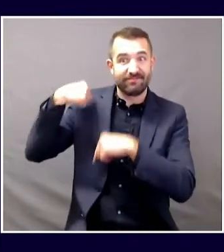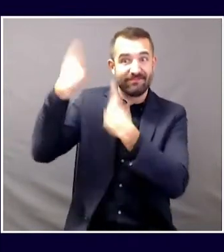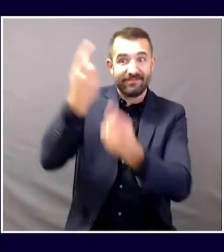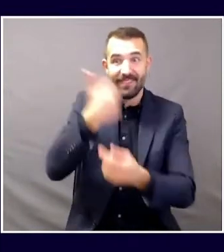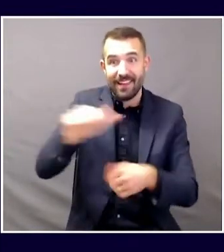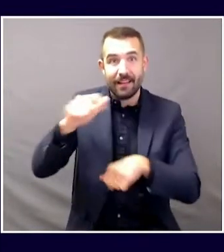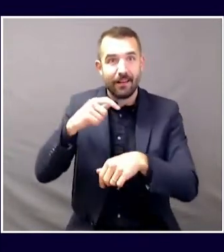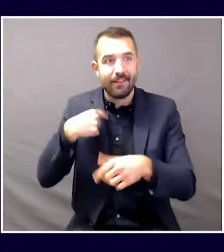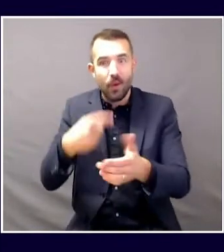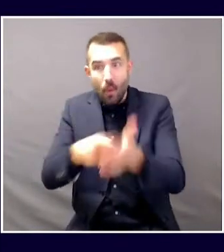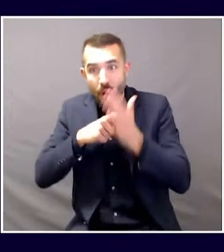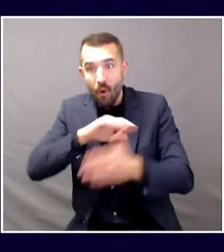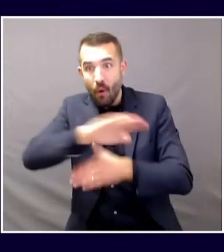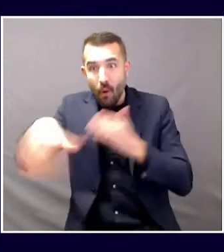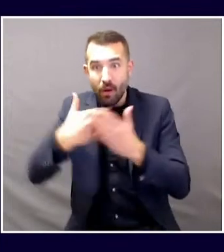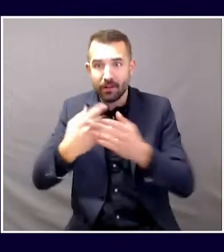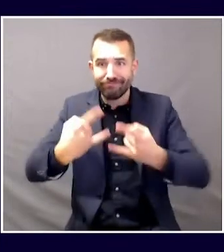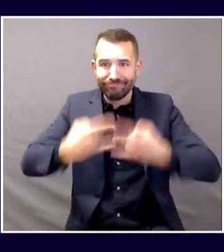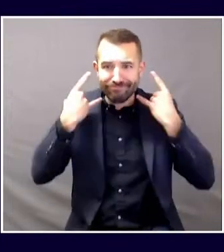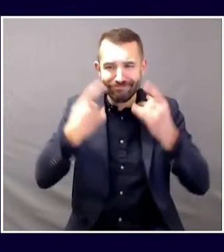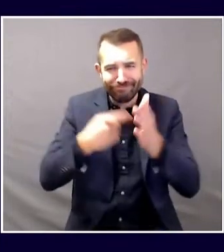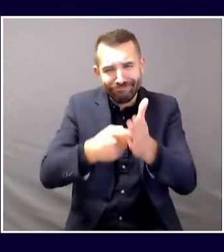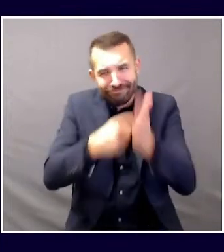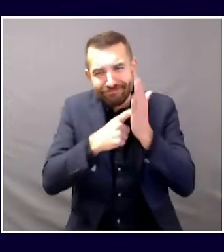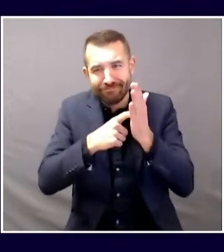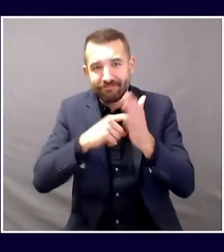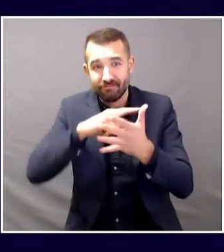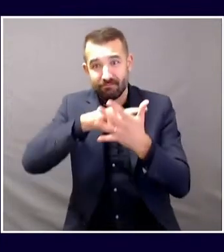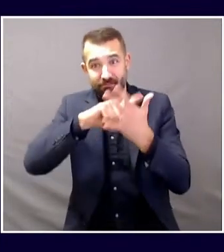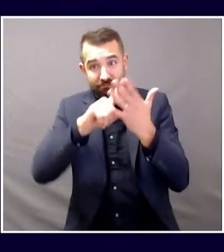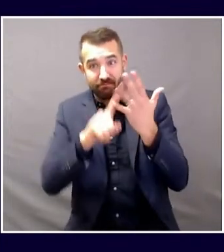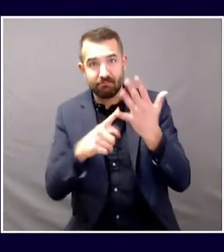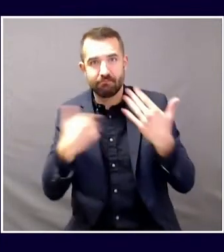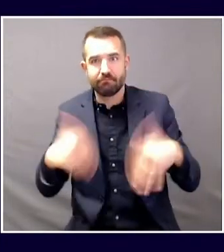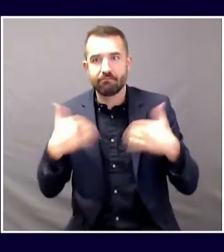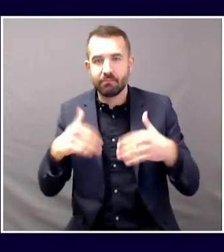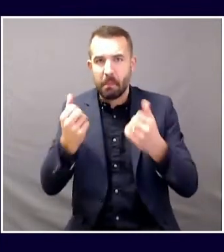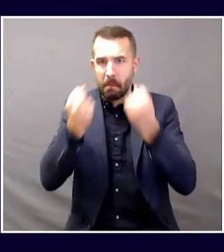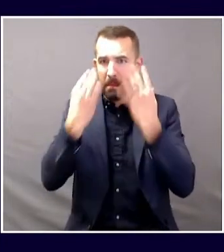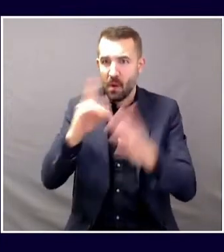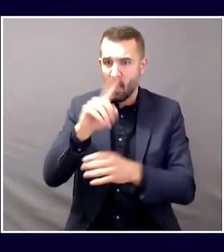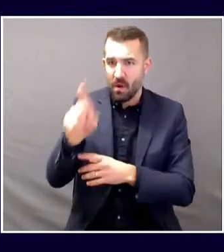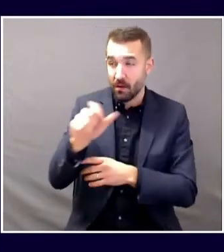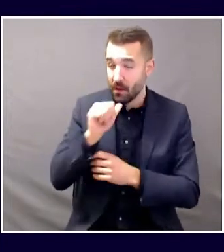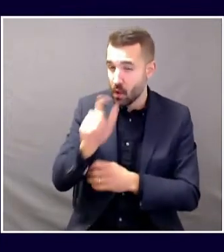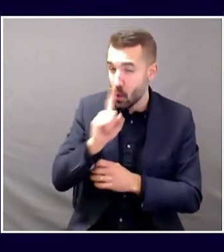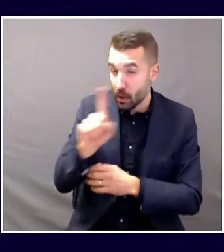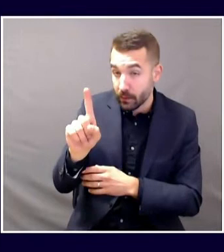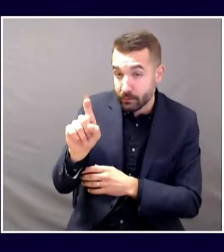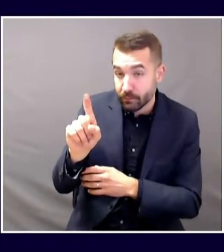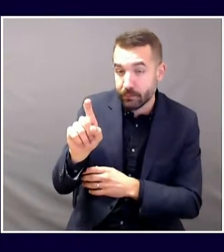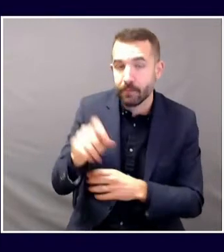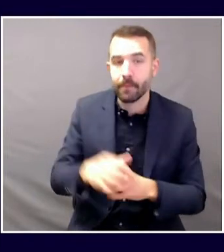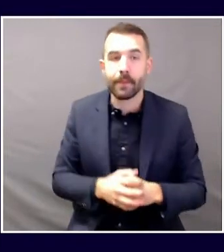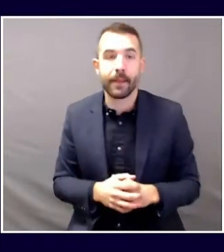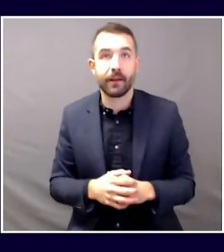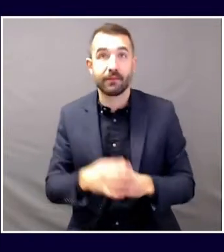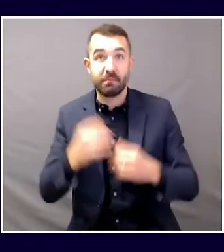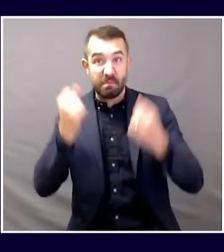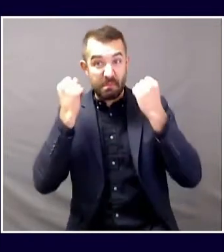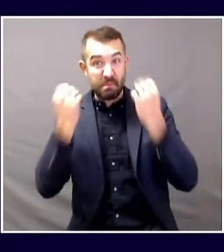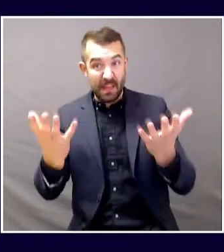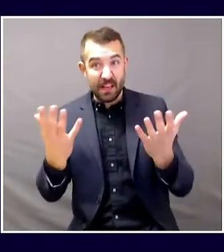where, frankly, there were more unknowns than there were knowns. But their planning, their preparation, and